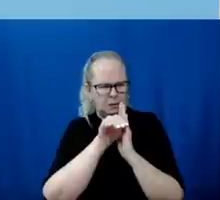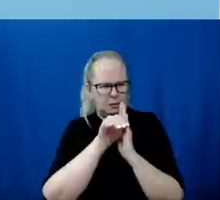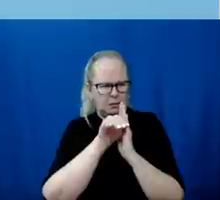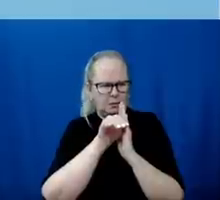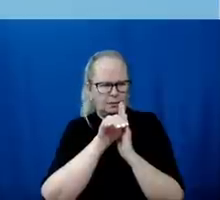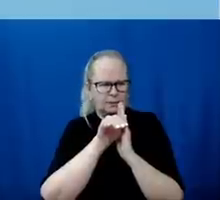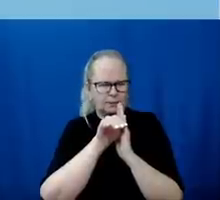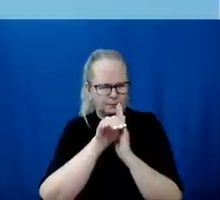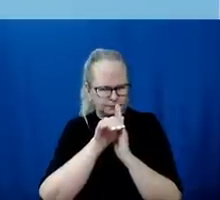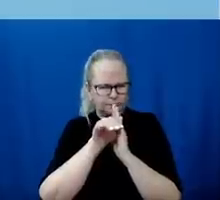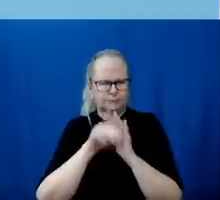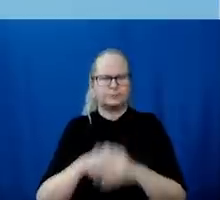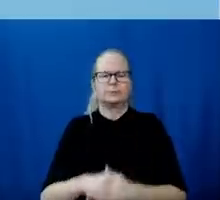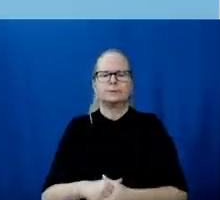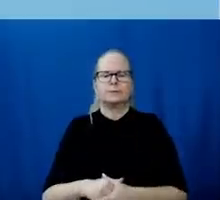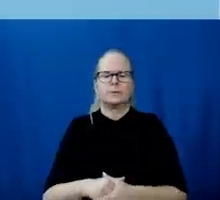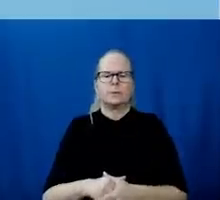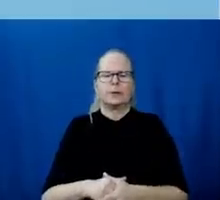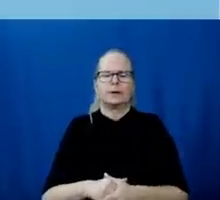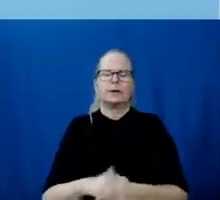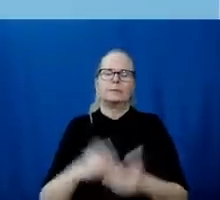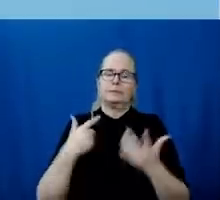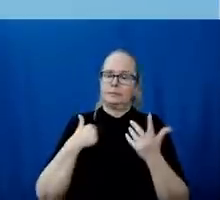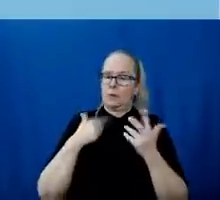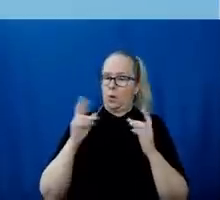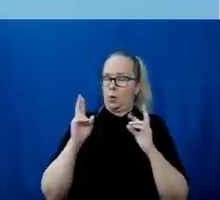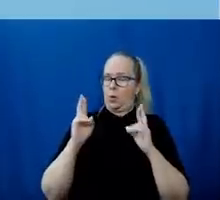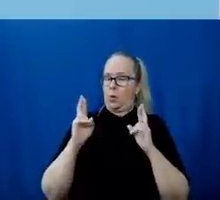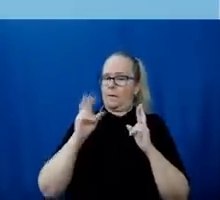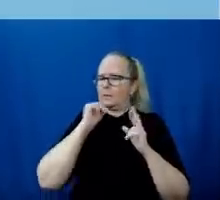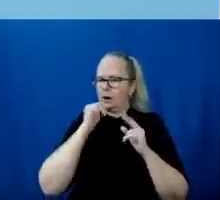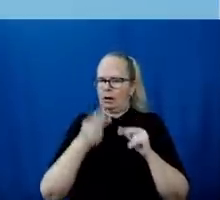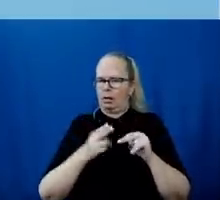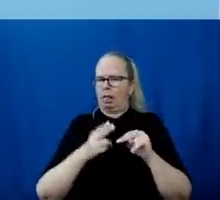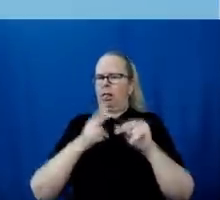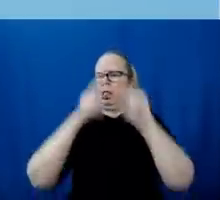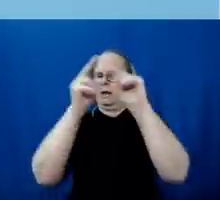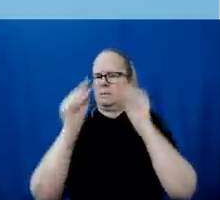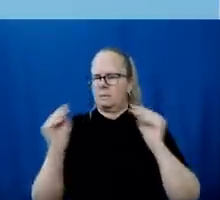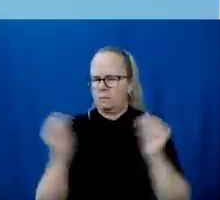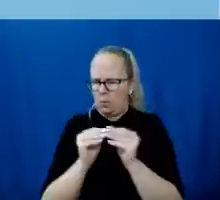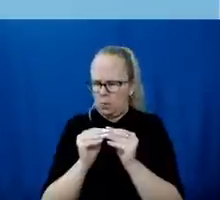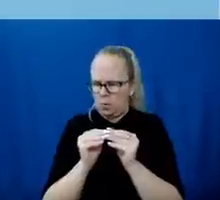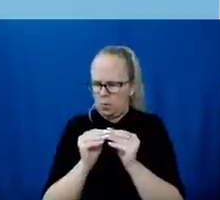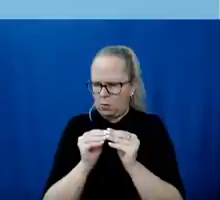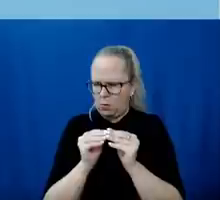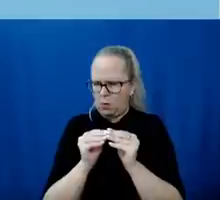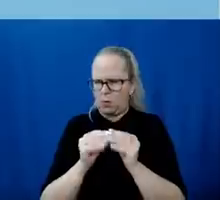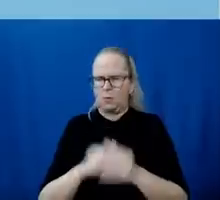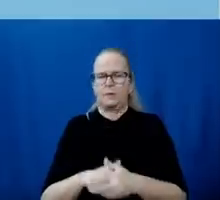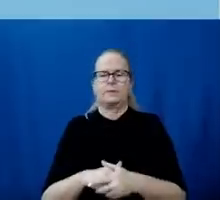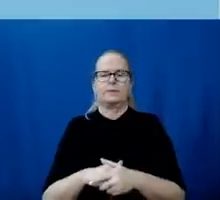and then a drop over the last 24 hours, and hopefully that won't be revised downwards at all. Next slide, please.